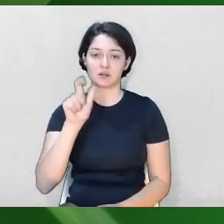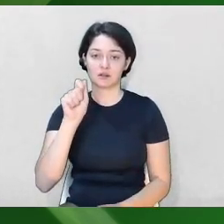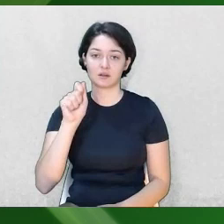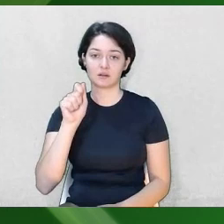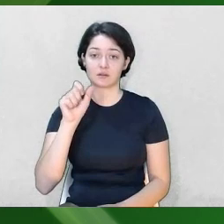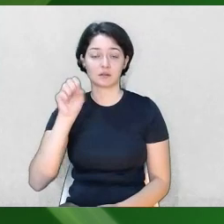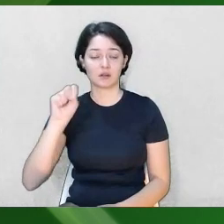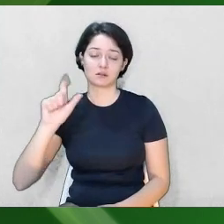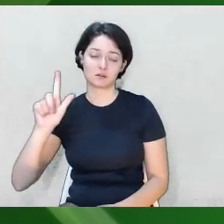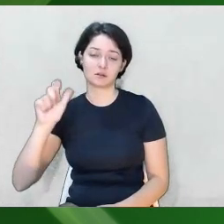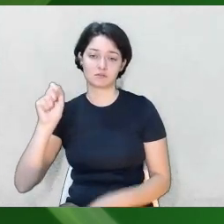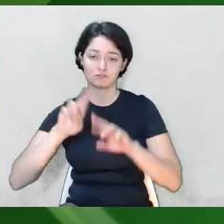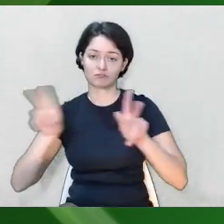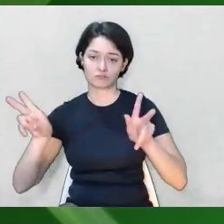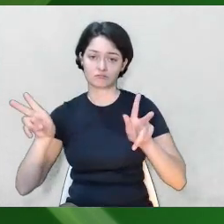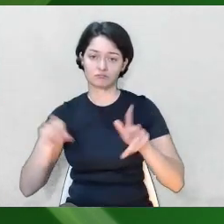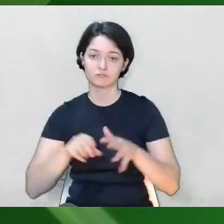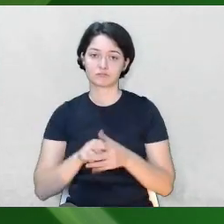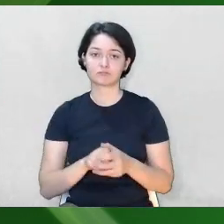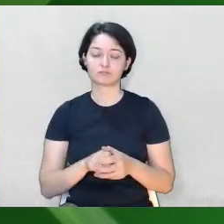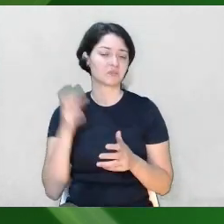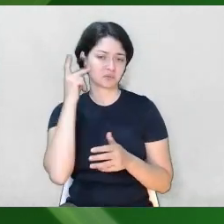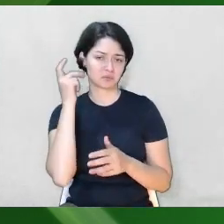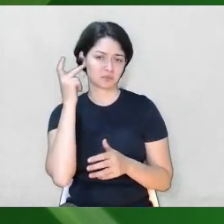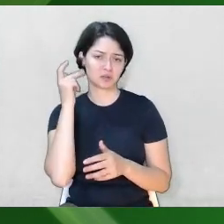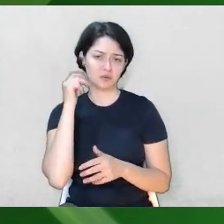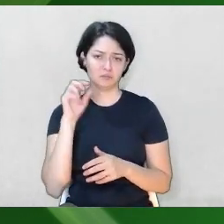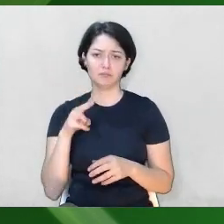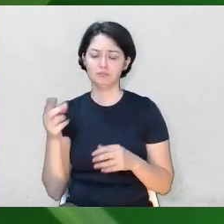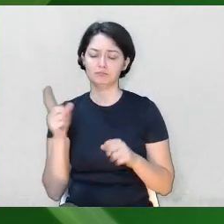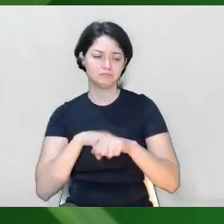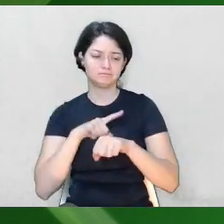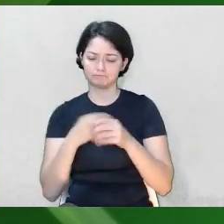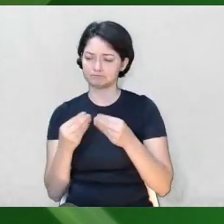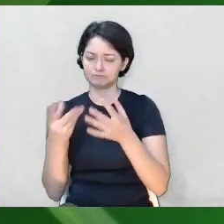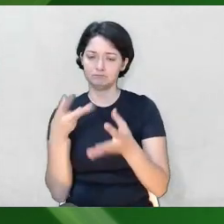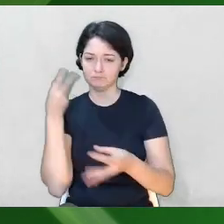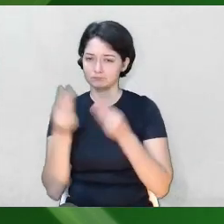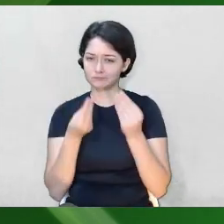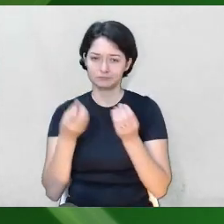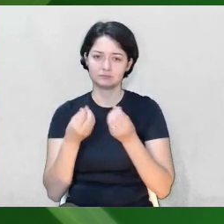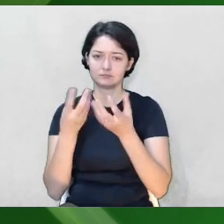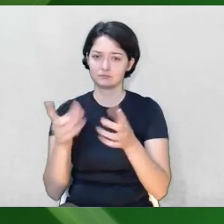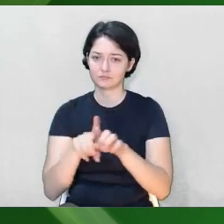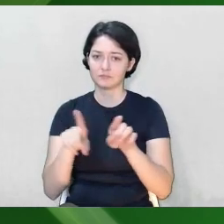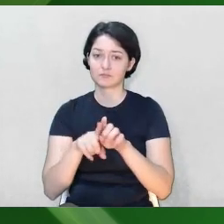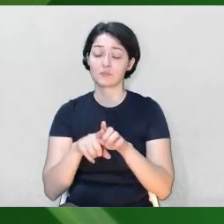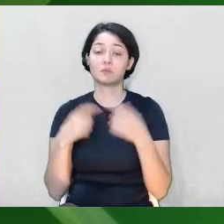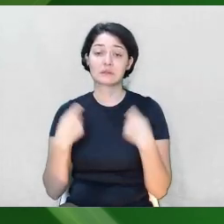got SLA. SLA is very common. It's transitional response time. Everyone has their time